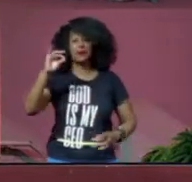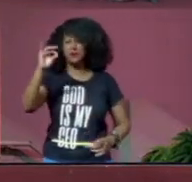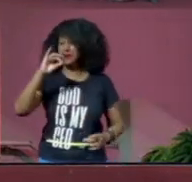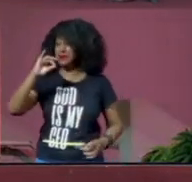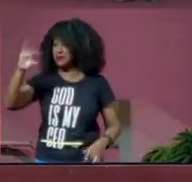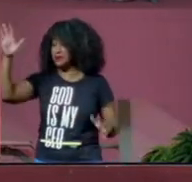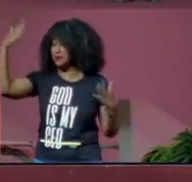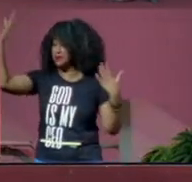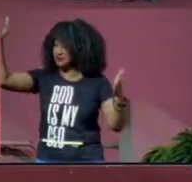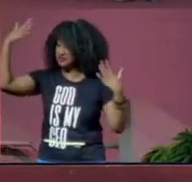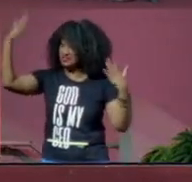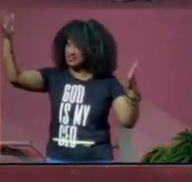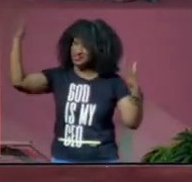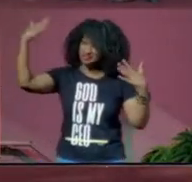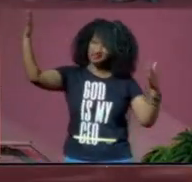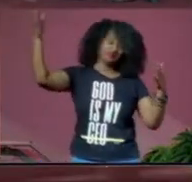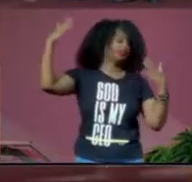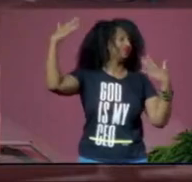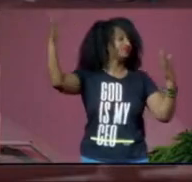soul.